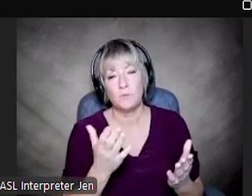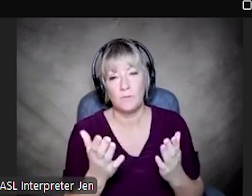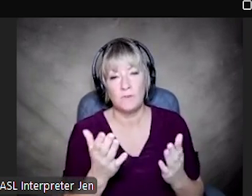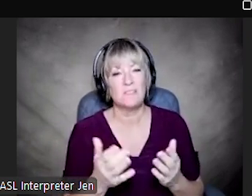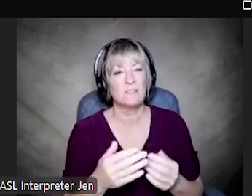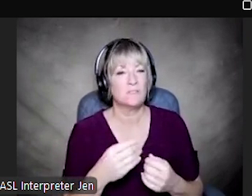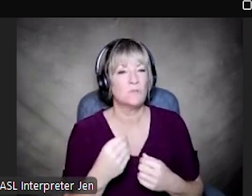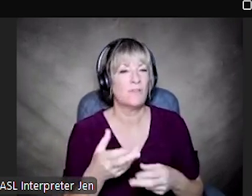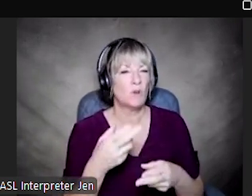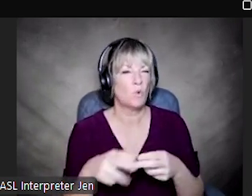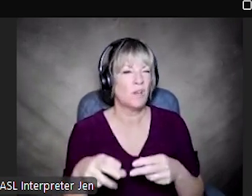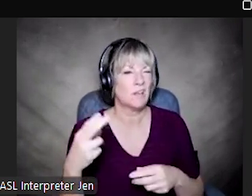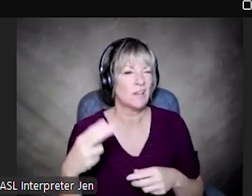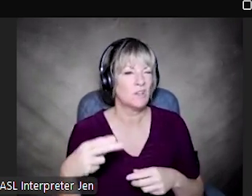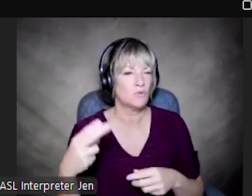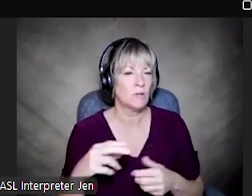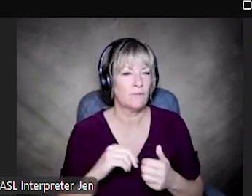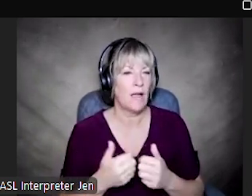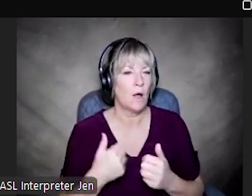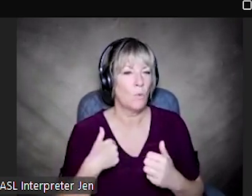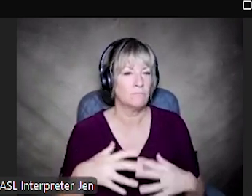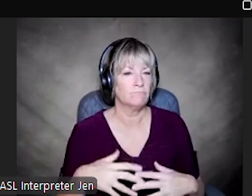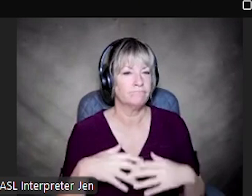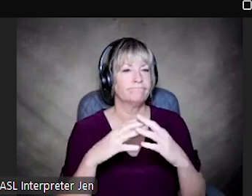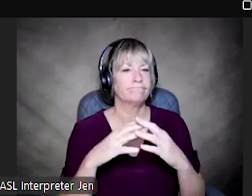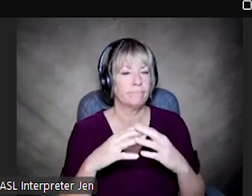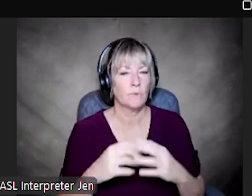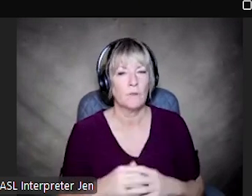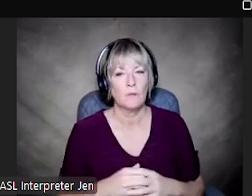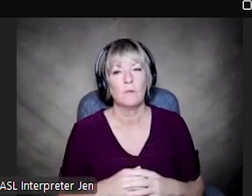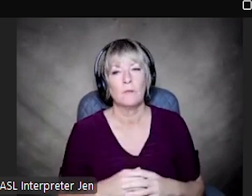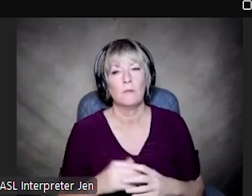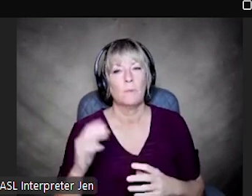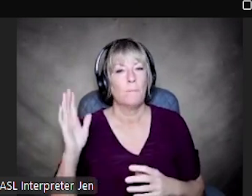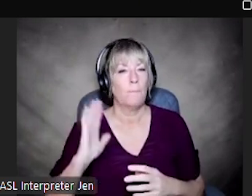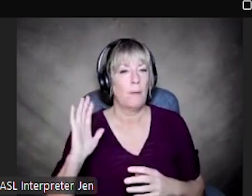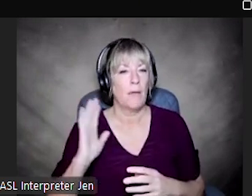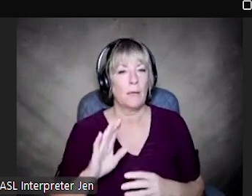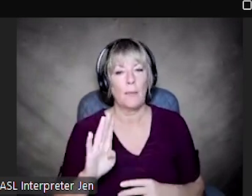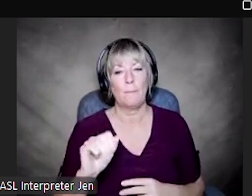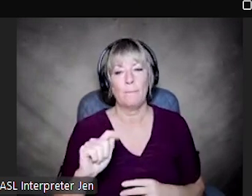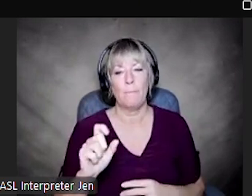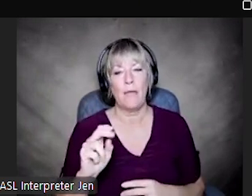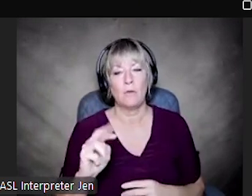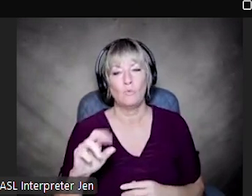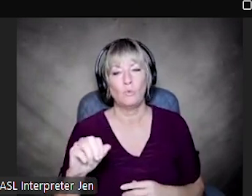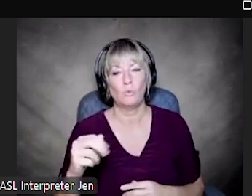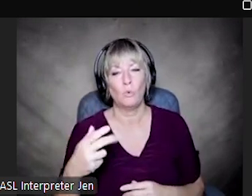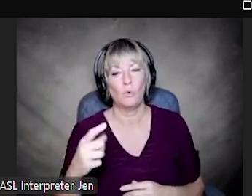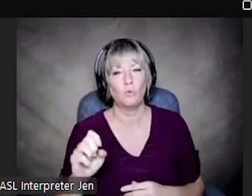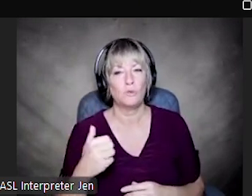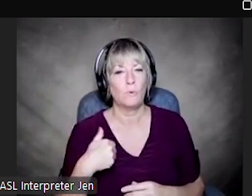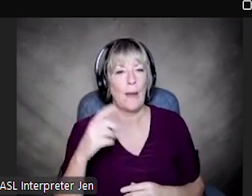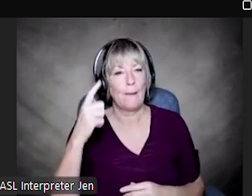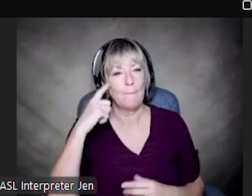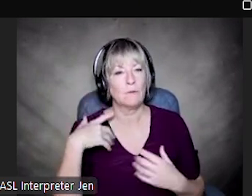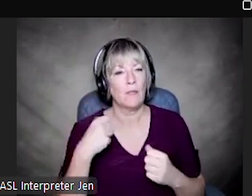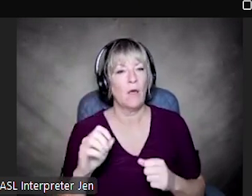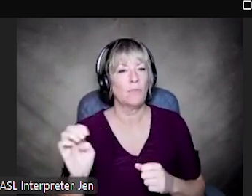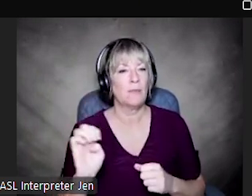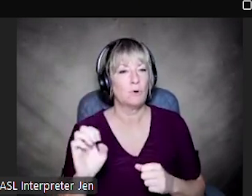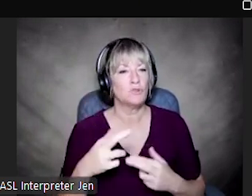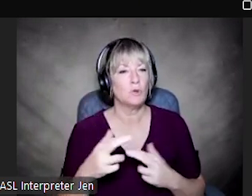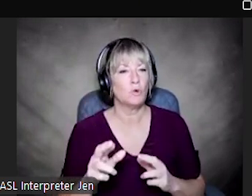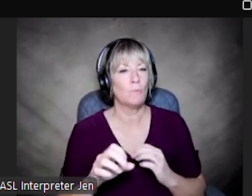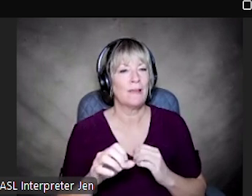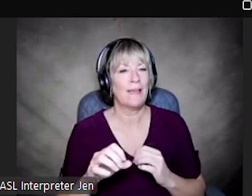a little quick history of kind of how we started was in Baton Rouge, we had what was called a mental health emergency room extension that was part